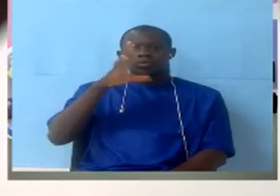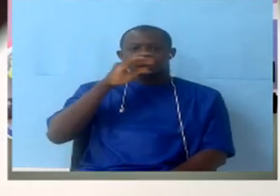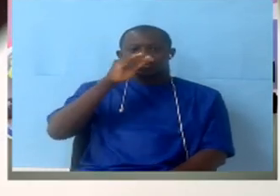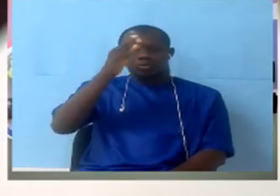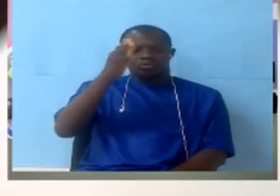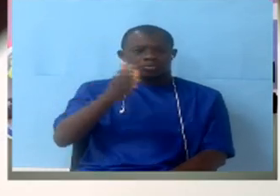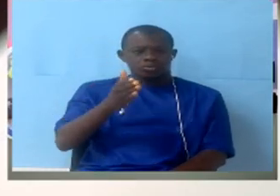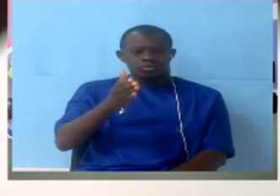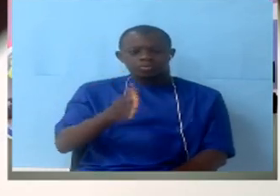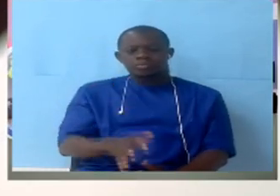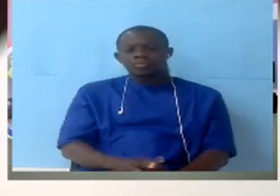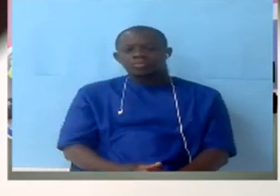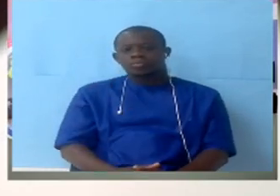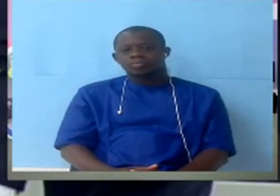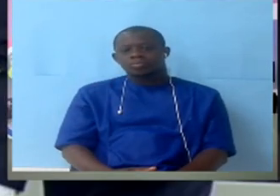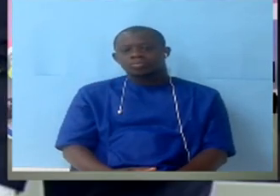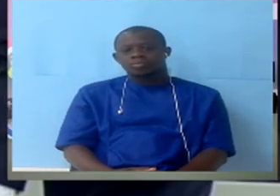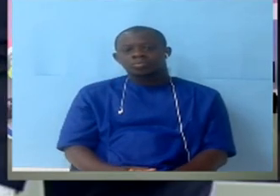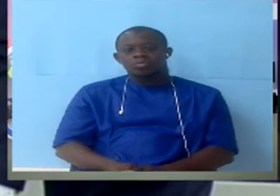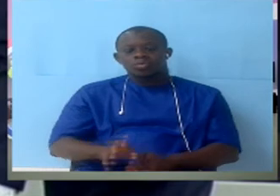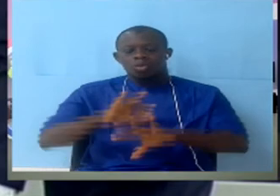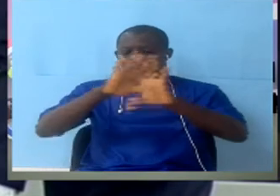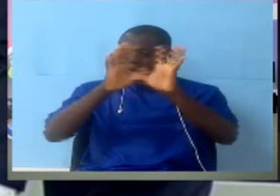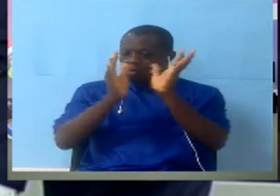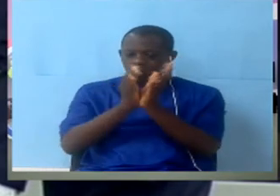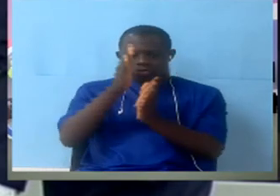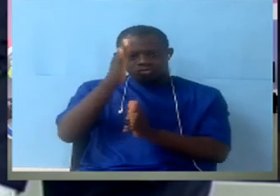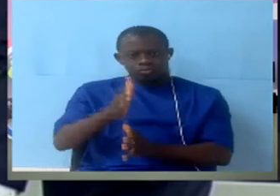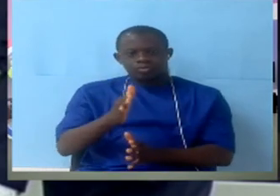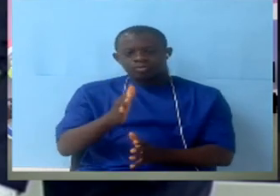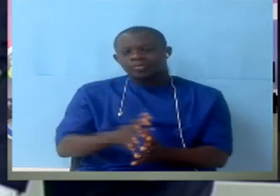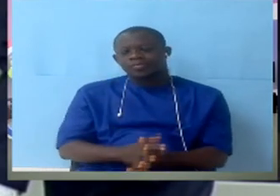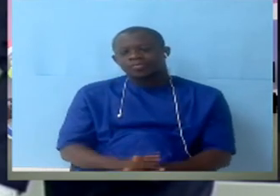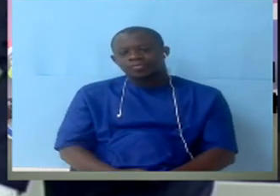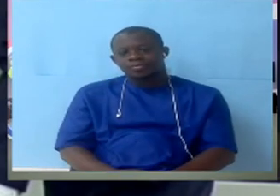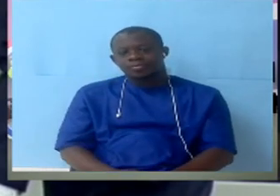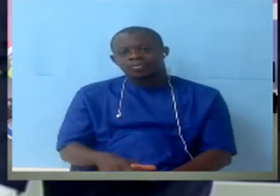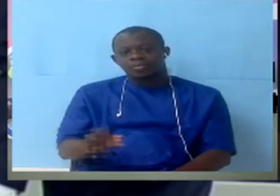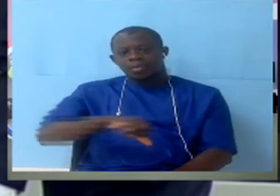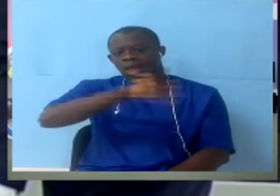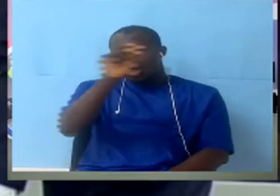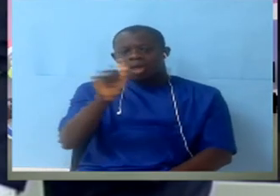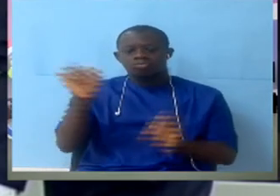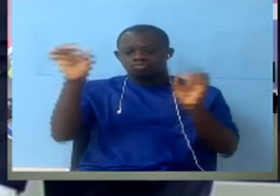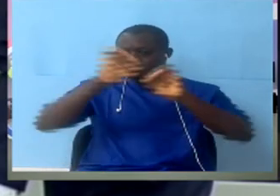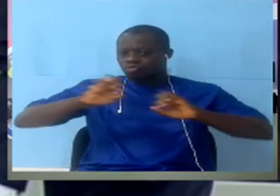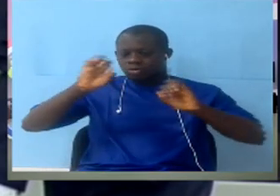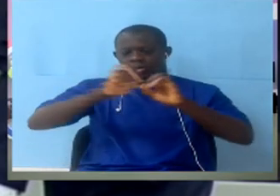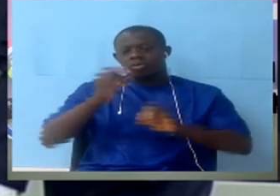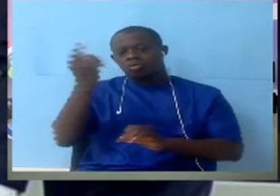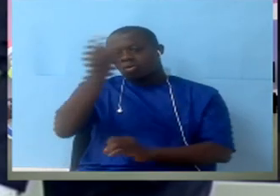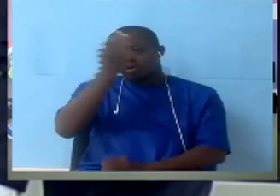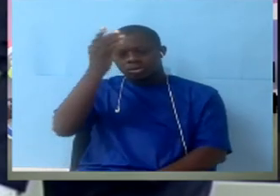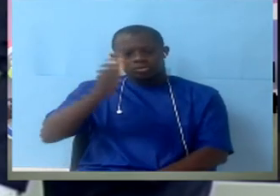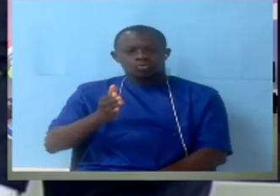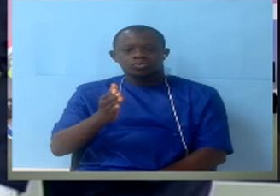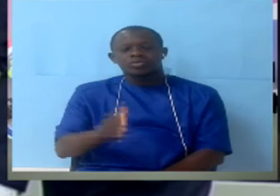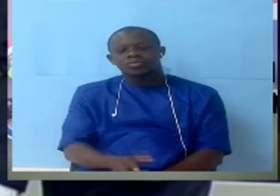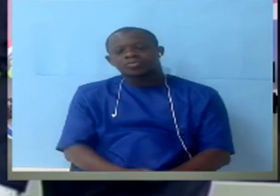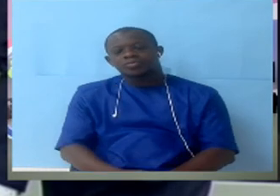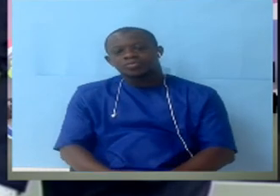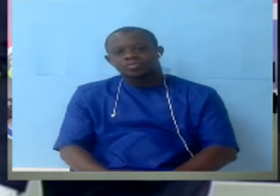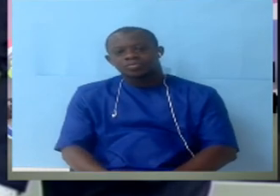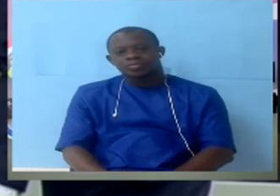truth. Mbeto nyale fola. Mbeto nyale fola. The whole truth. Tonya damma. Tonya damma. And nothing but the truth. Ndunte fem fola mem manke